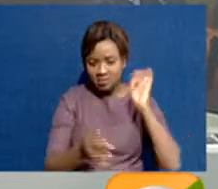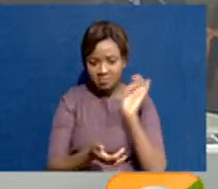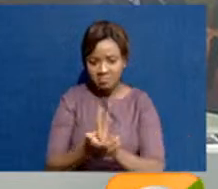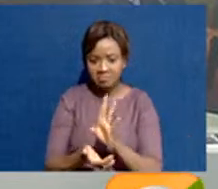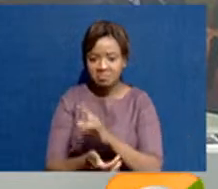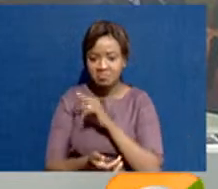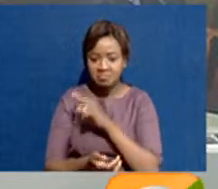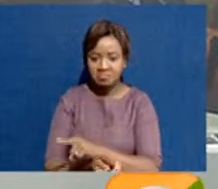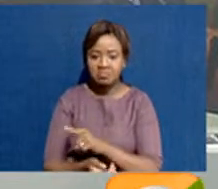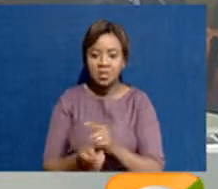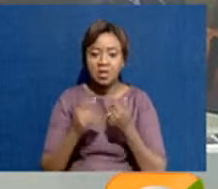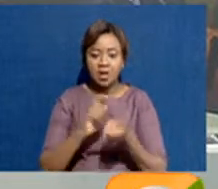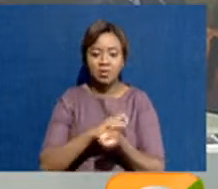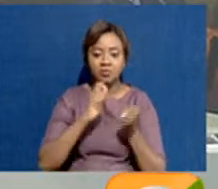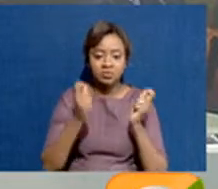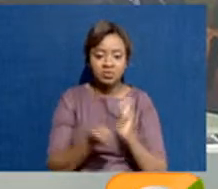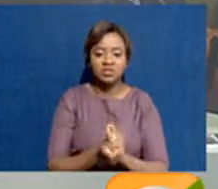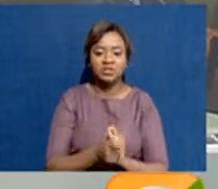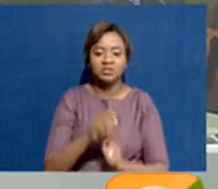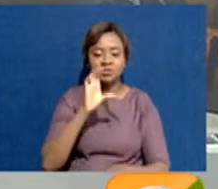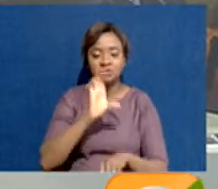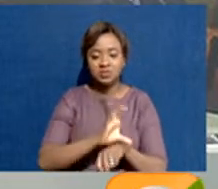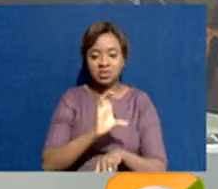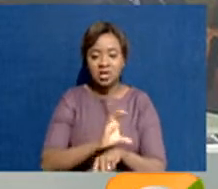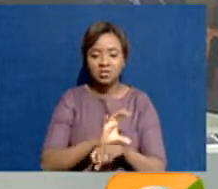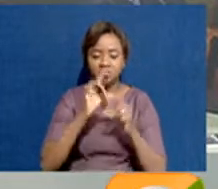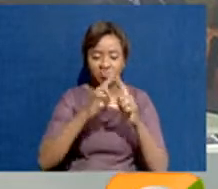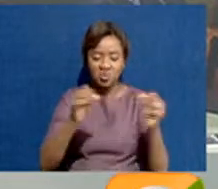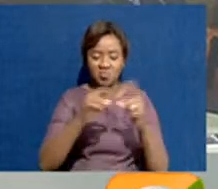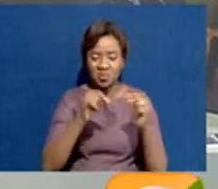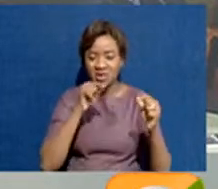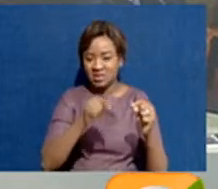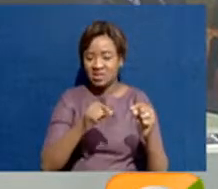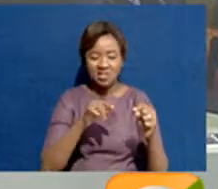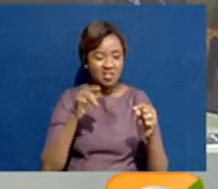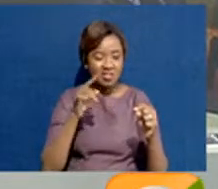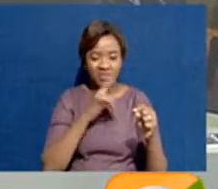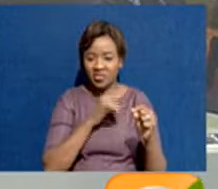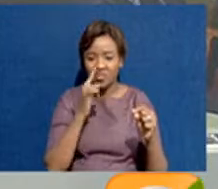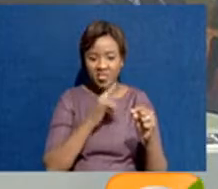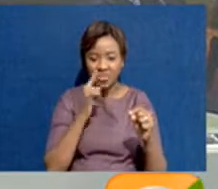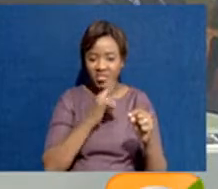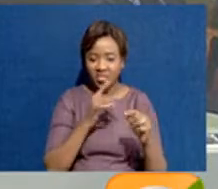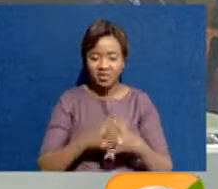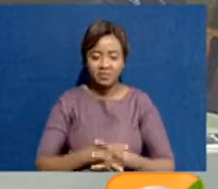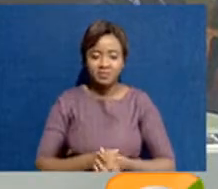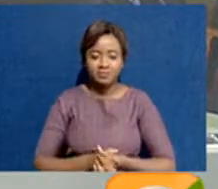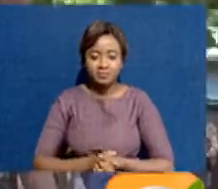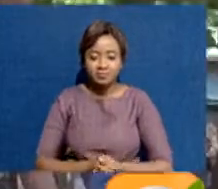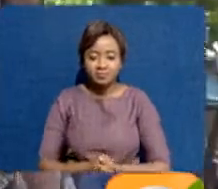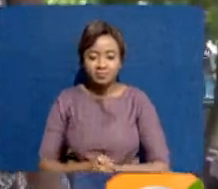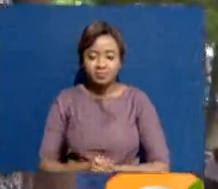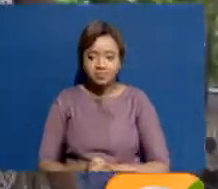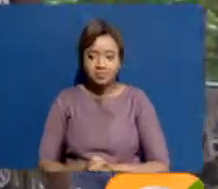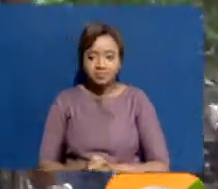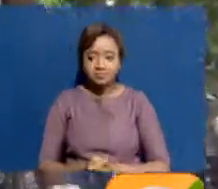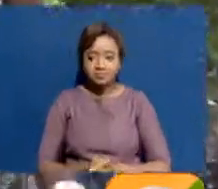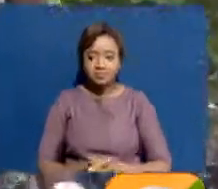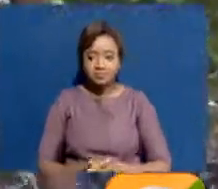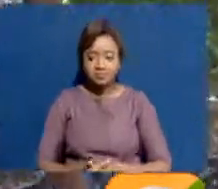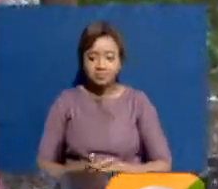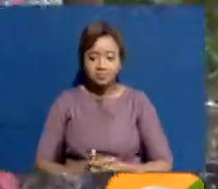and turned the teachings into cultic practices. Brenda Wanga with more details.